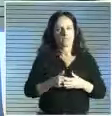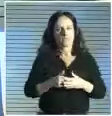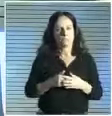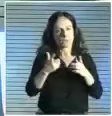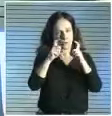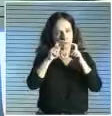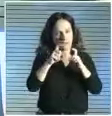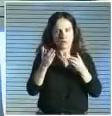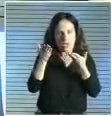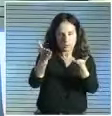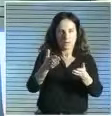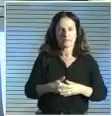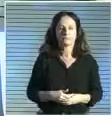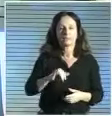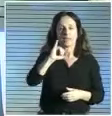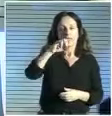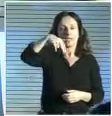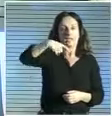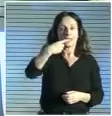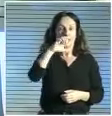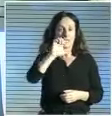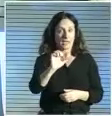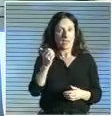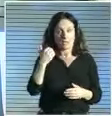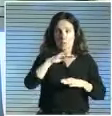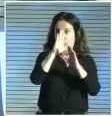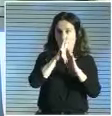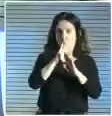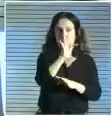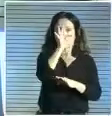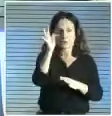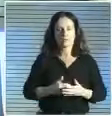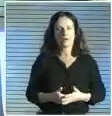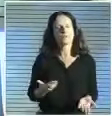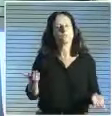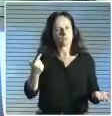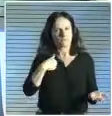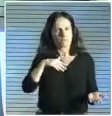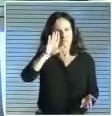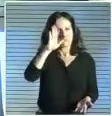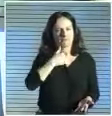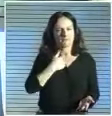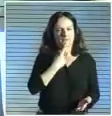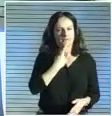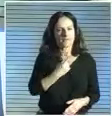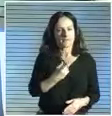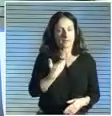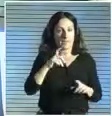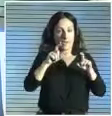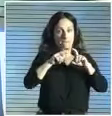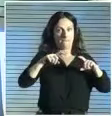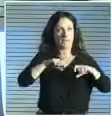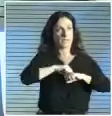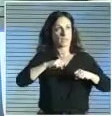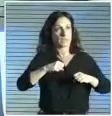word? Wow. Yeah, I would say for a large international company like us, the